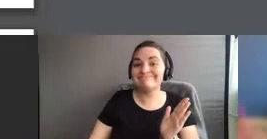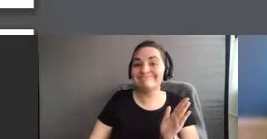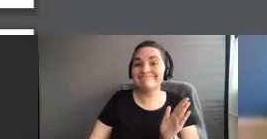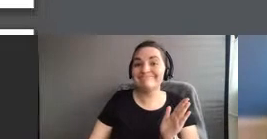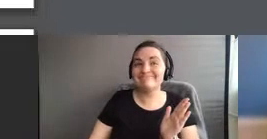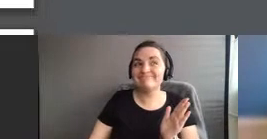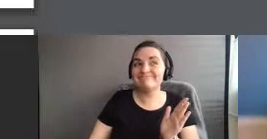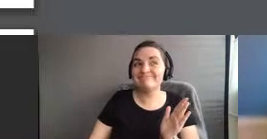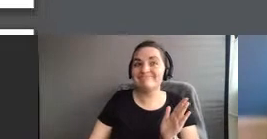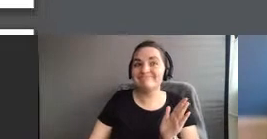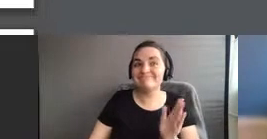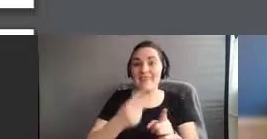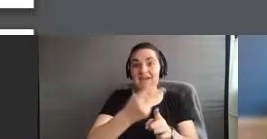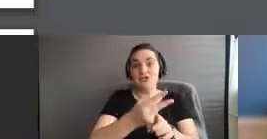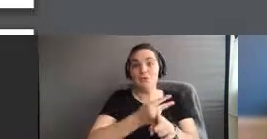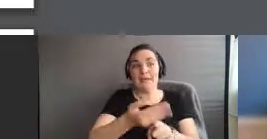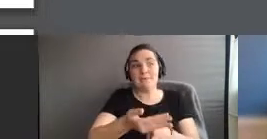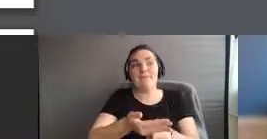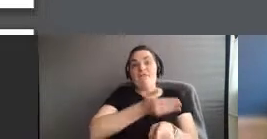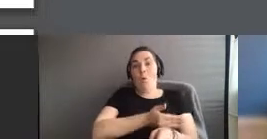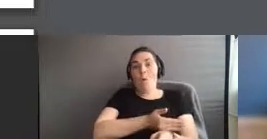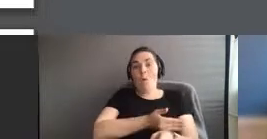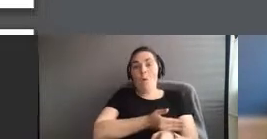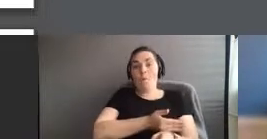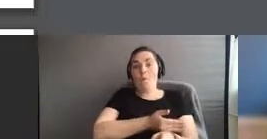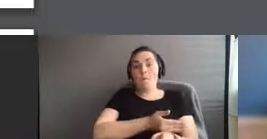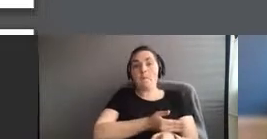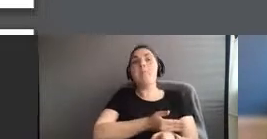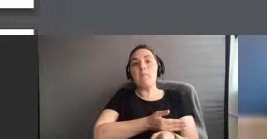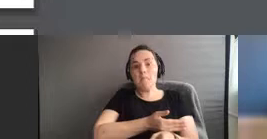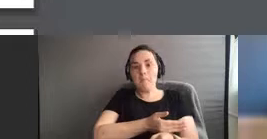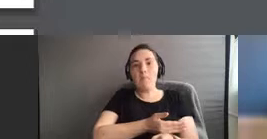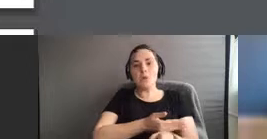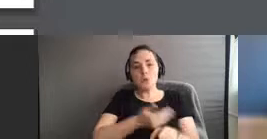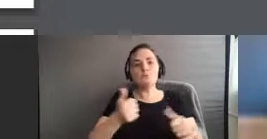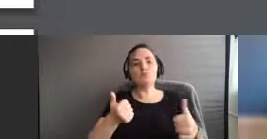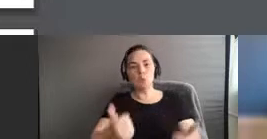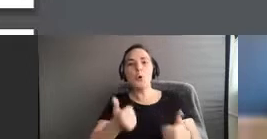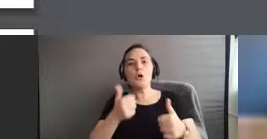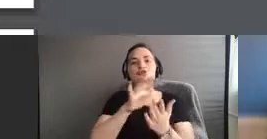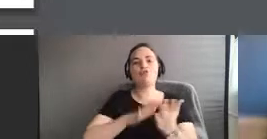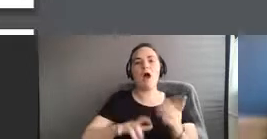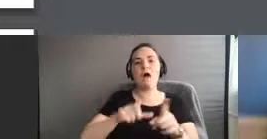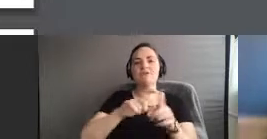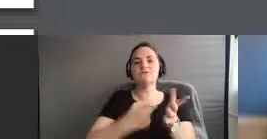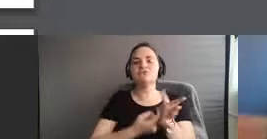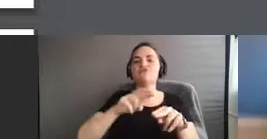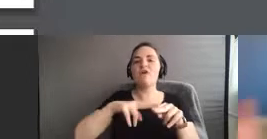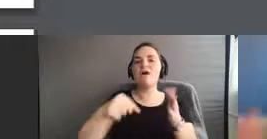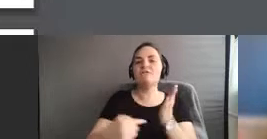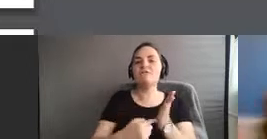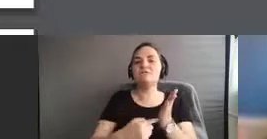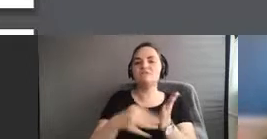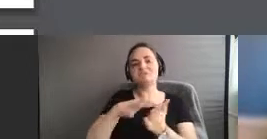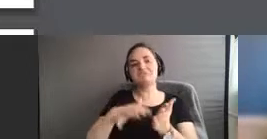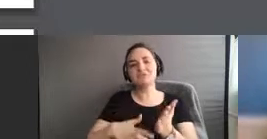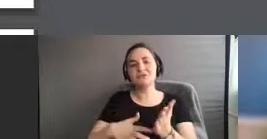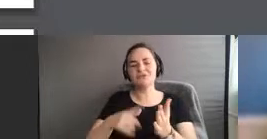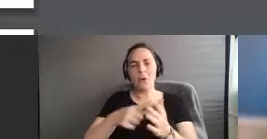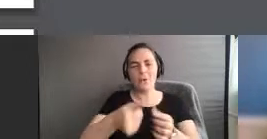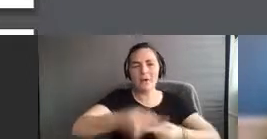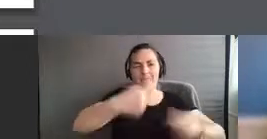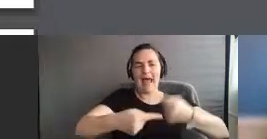Maybe 2 weeks before that, you've got a kind of really good working draft. Do you see what I mean? So you're working back